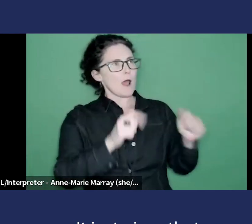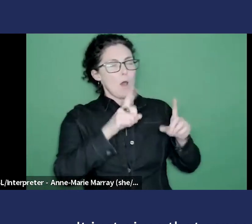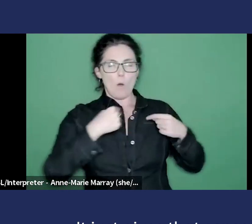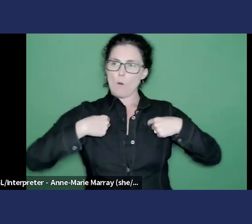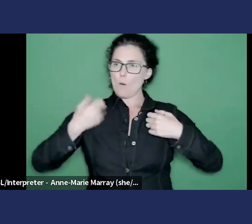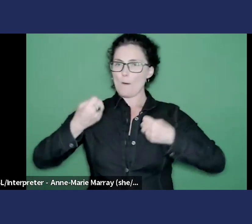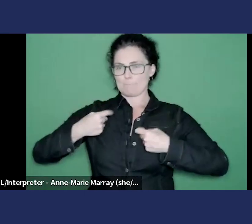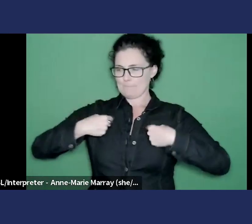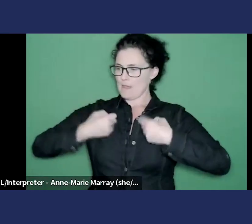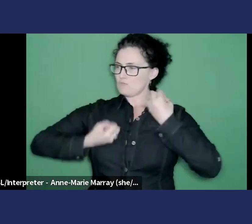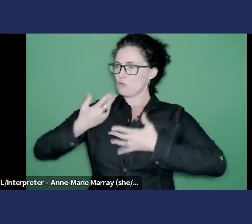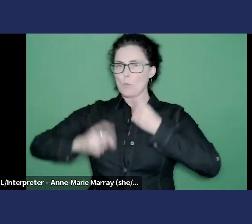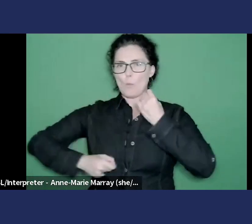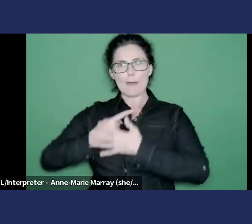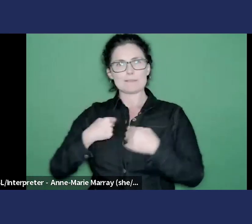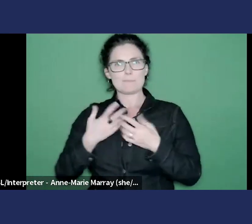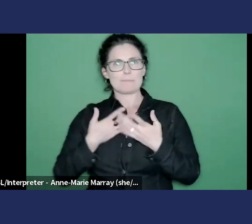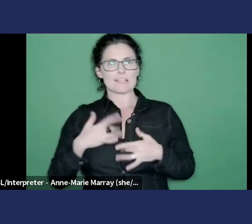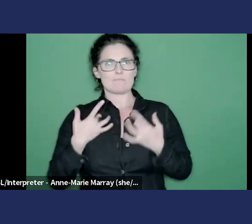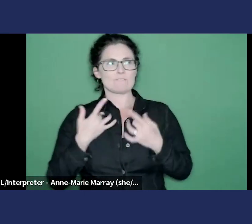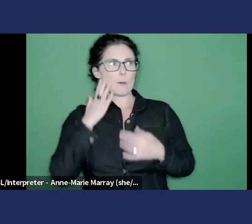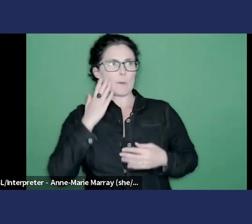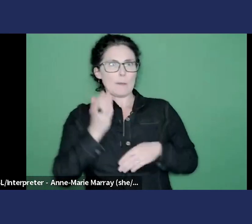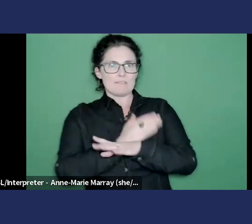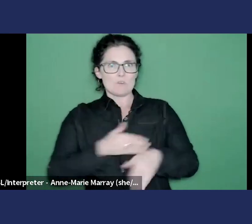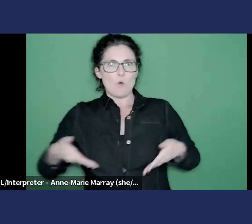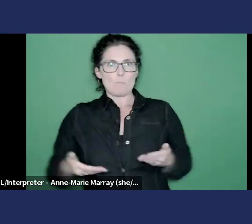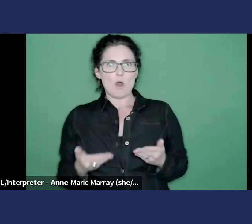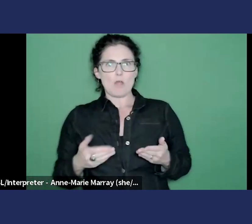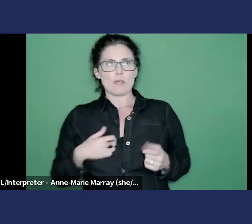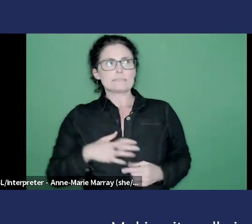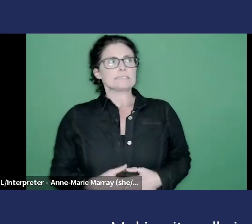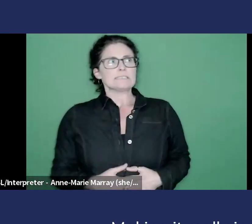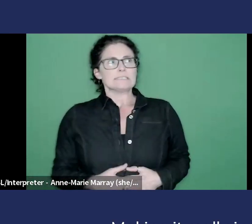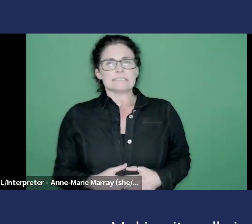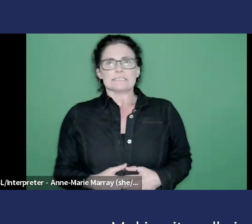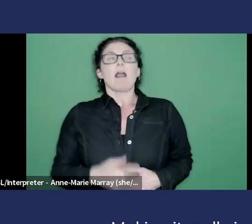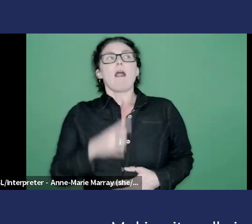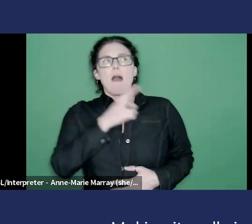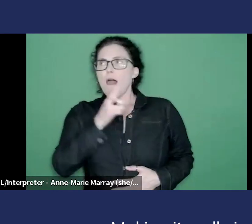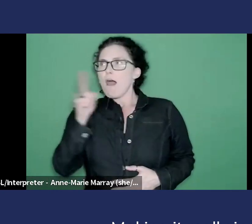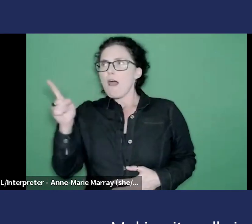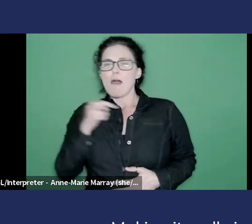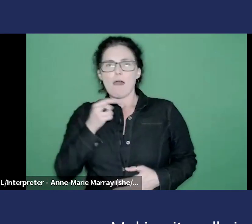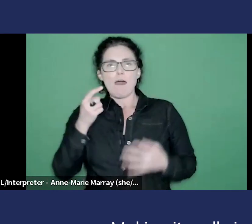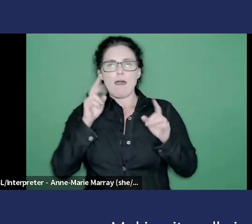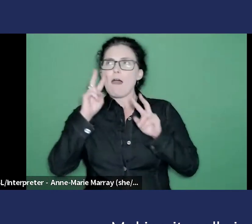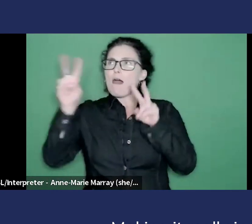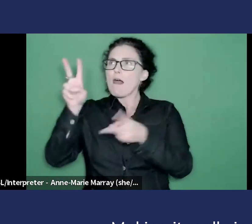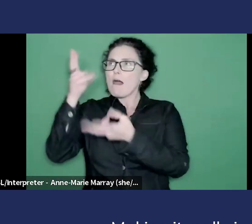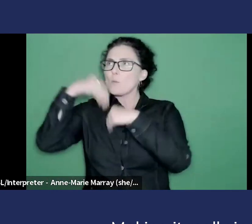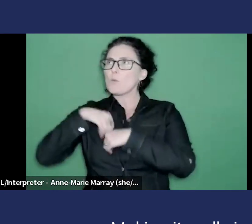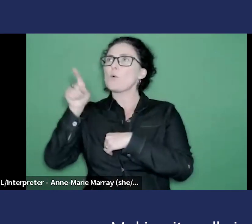people together. So really as well, fostering community and connection, making it really inclusive, focusing